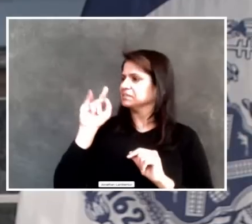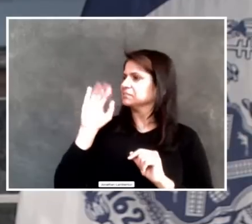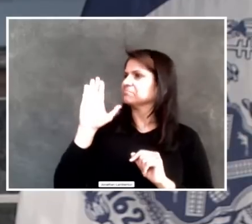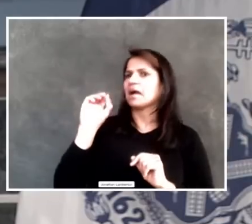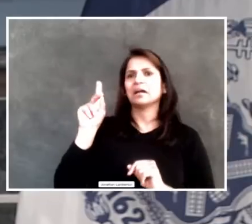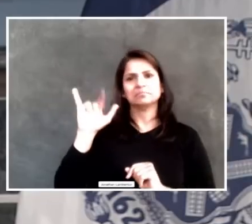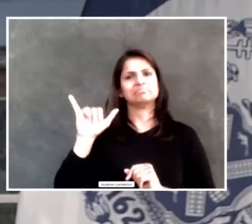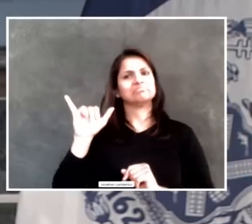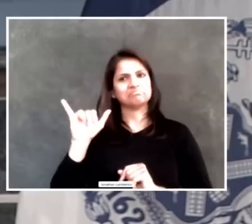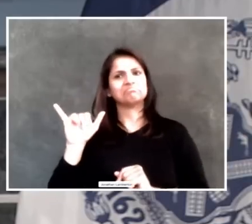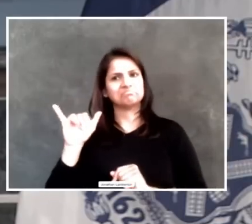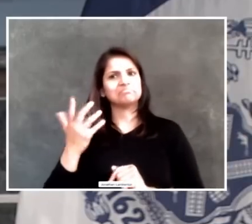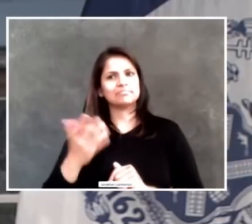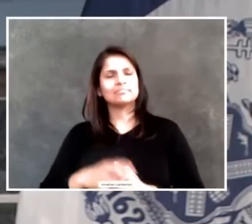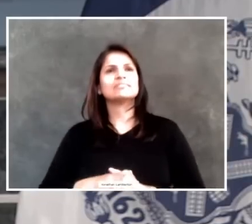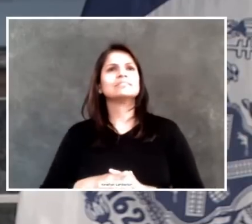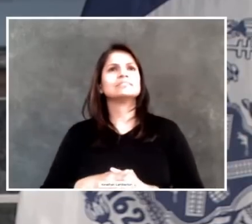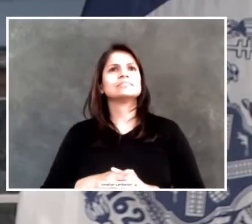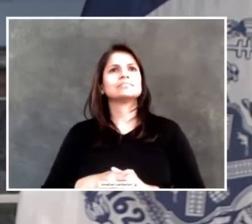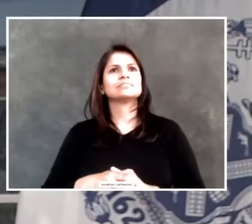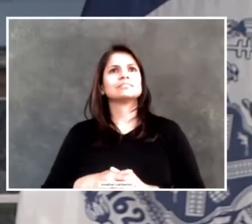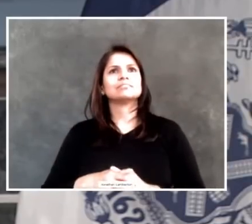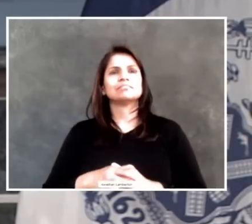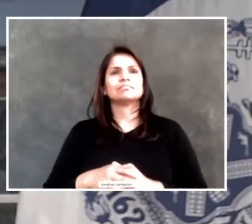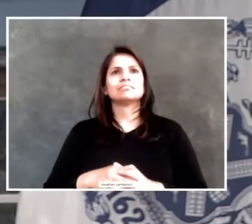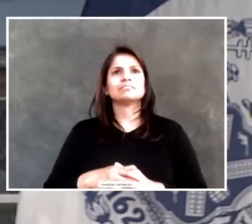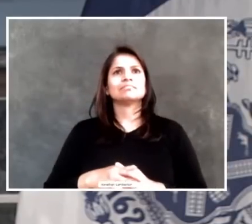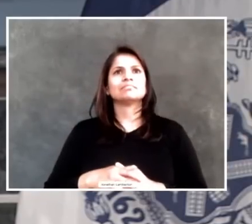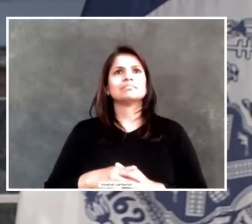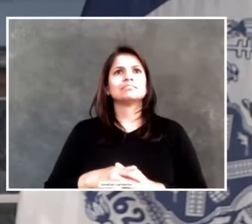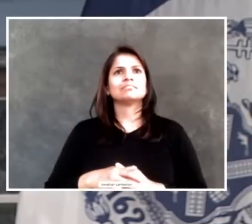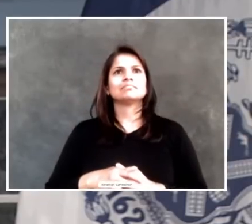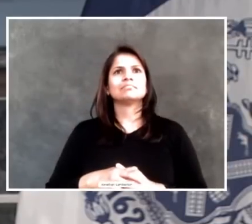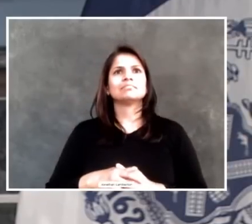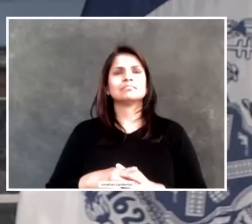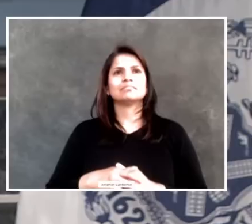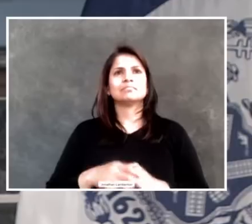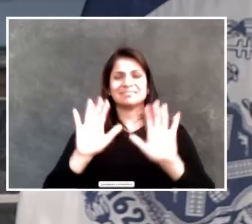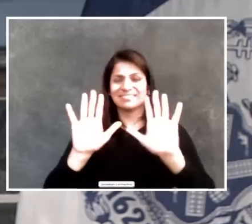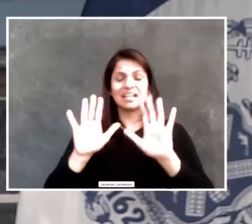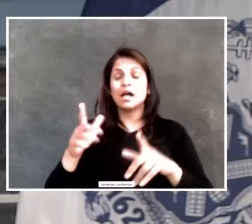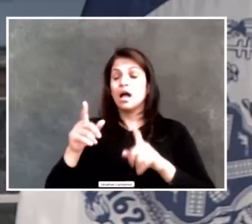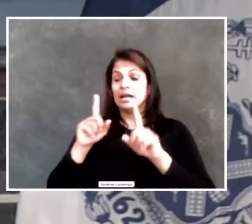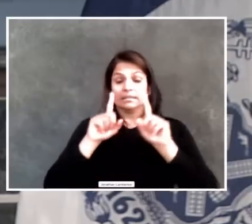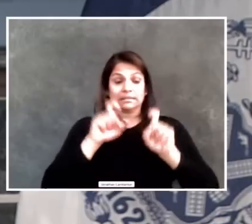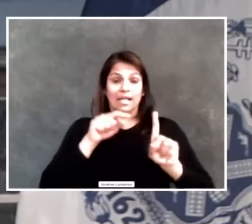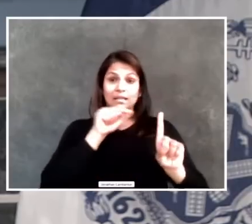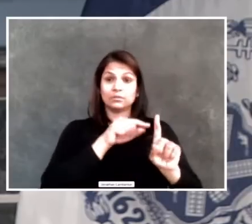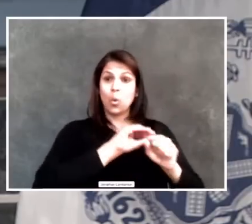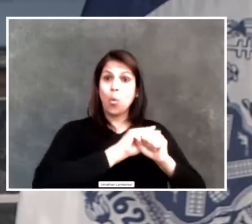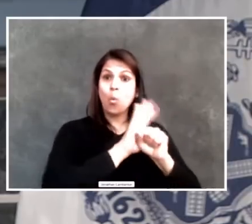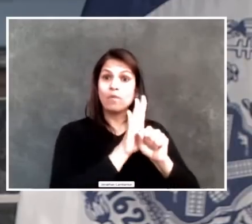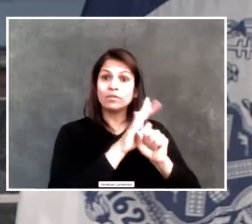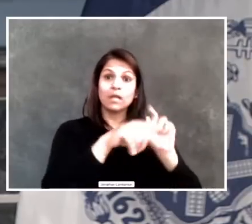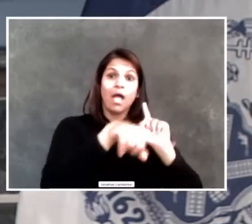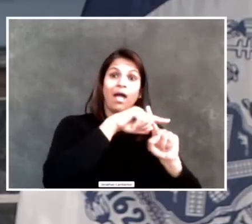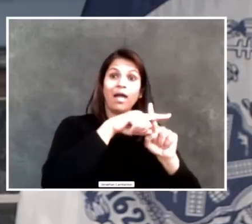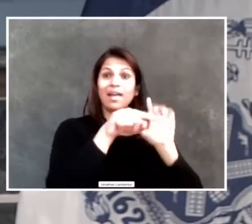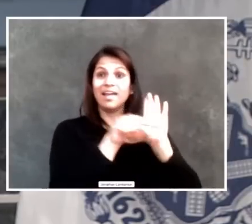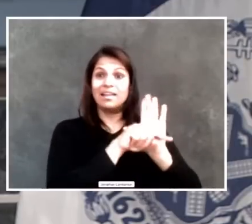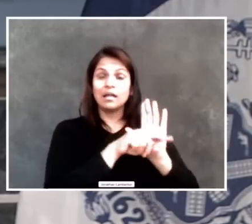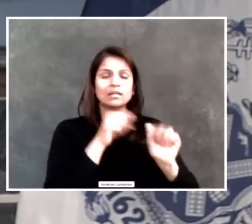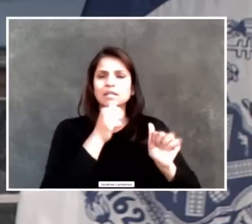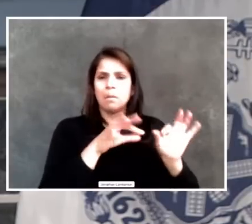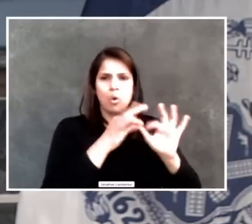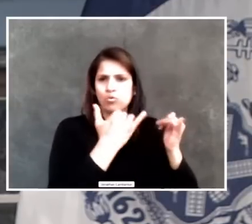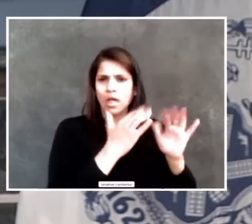now still has the disease, and our focus is on how can we help them through it. The testing can give people some valuable information for sure, and it can be part